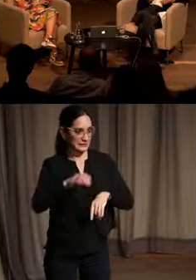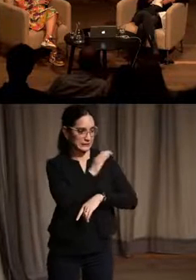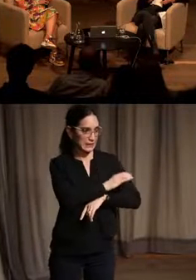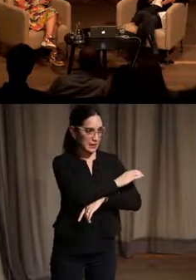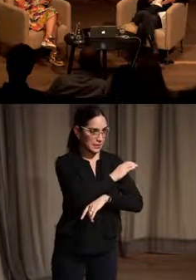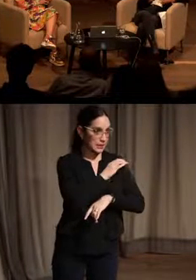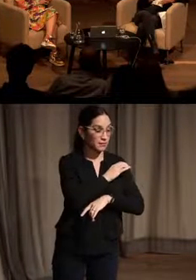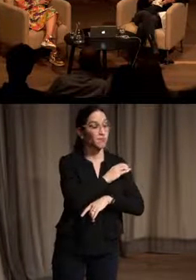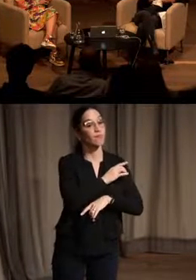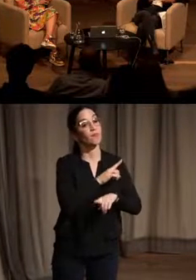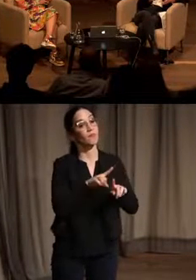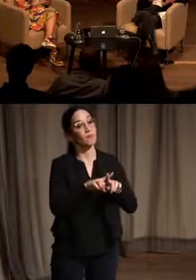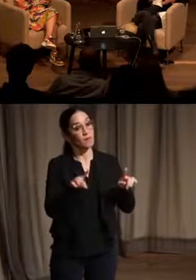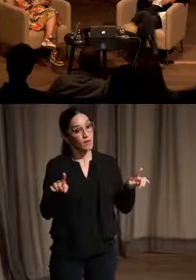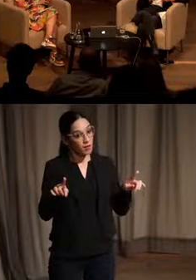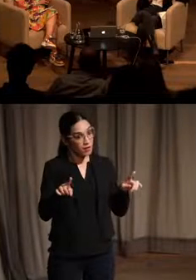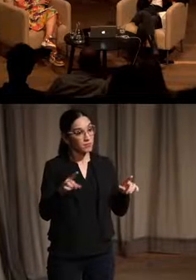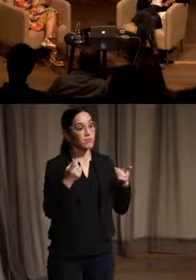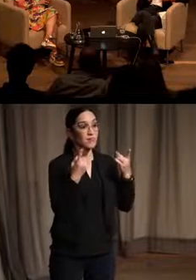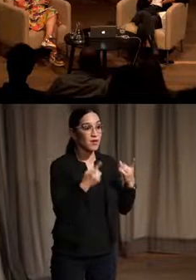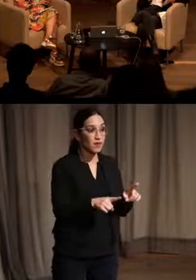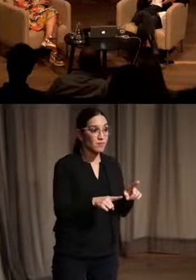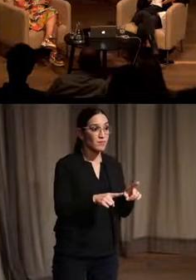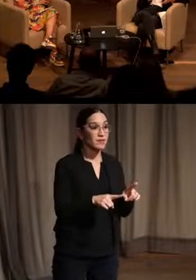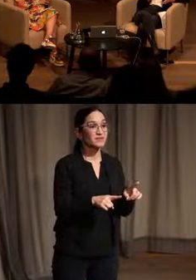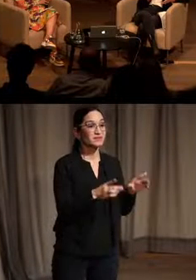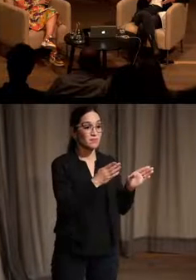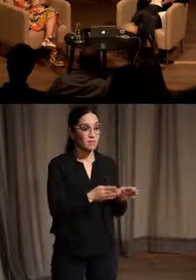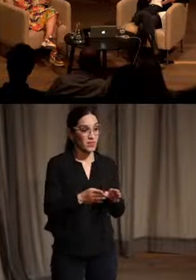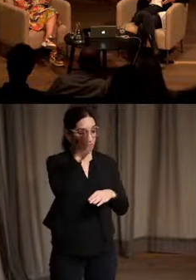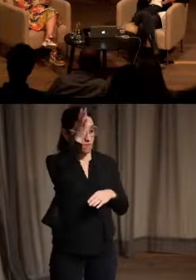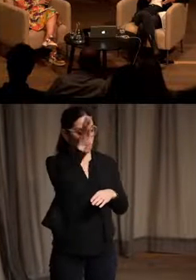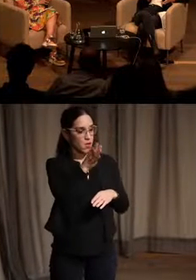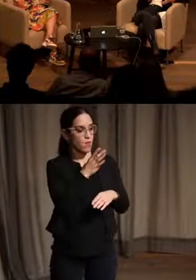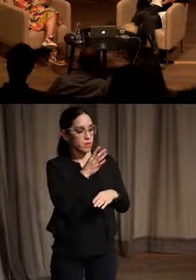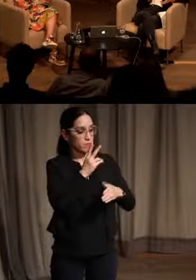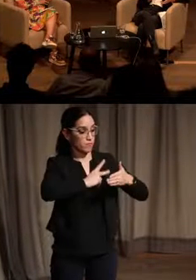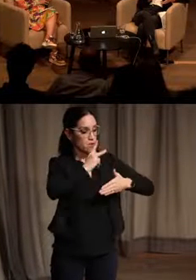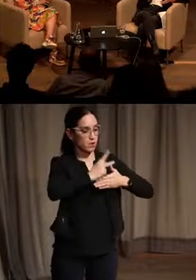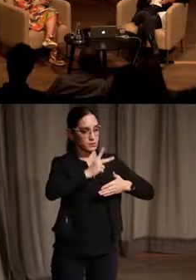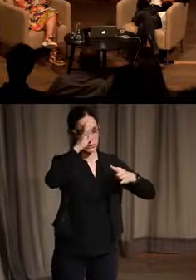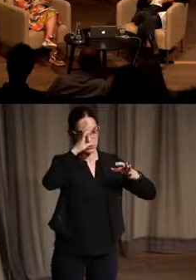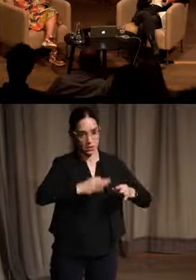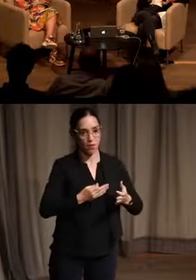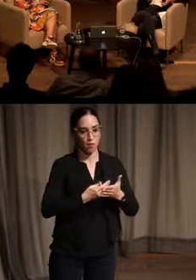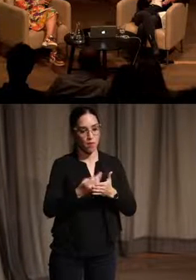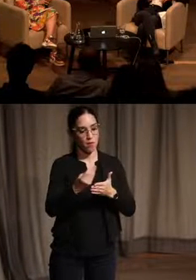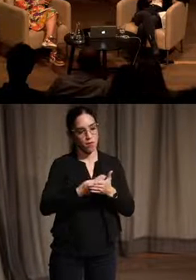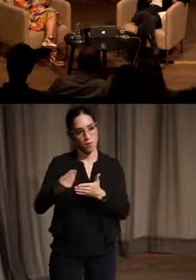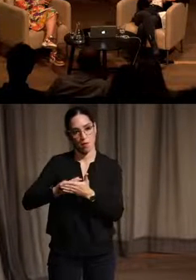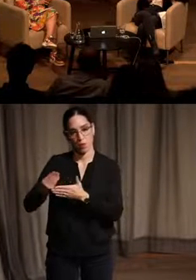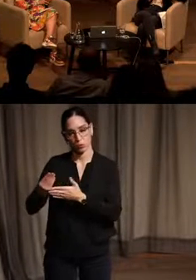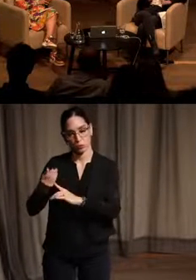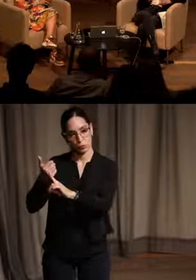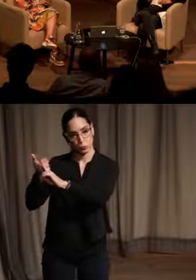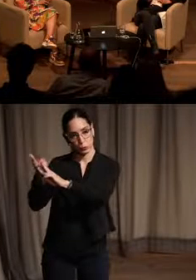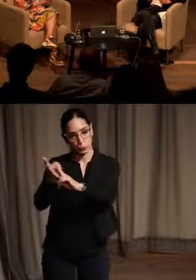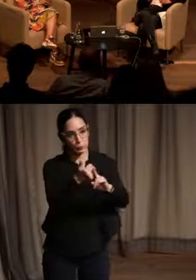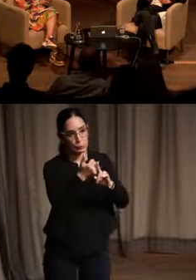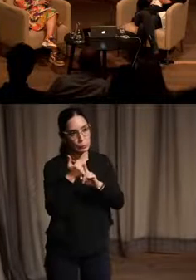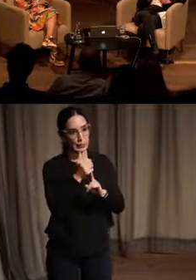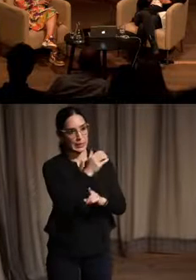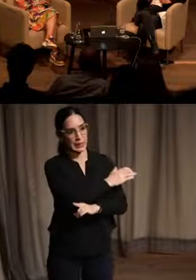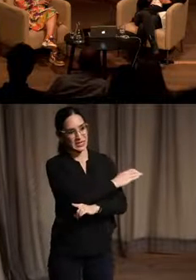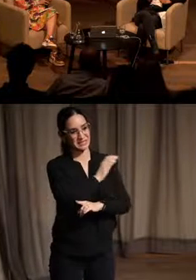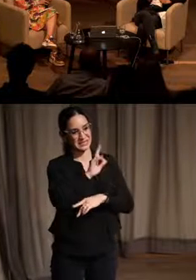then Planned Parenthood actually ended up starting to buy their own facilities. And so when they do buy these facilities, they think about what kind of access